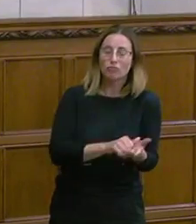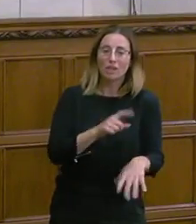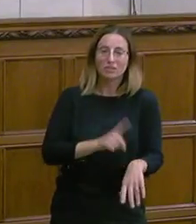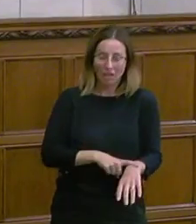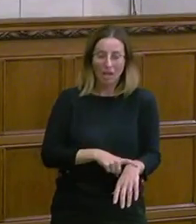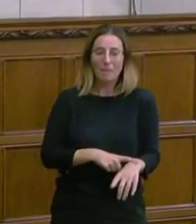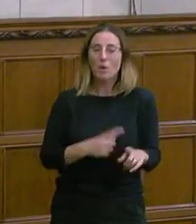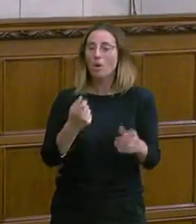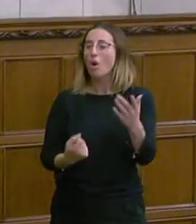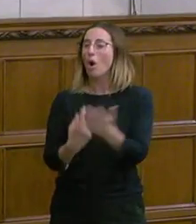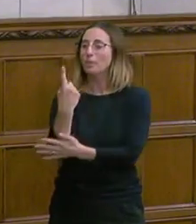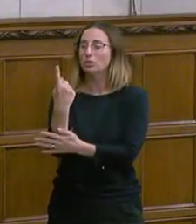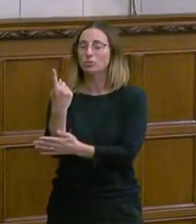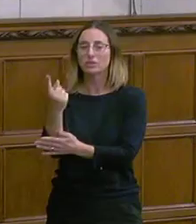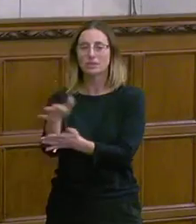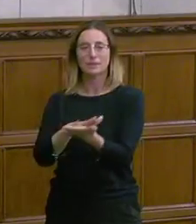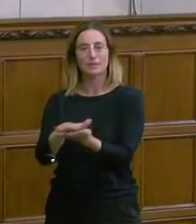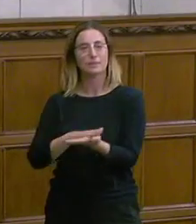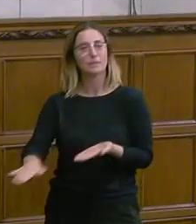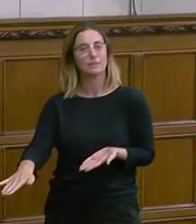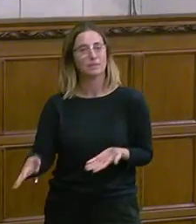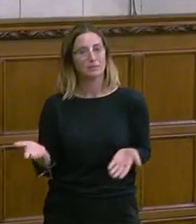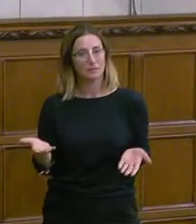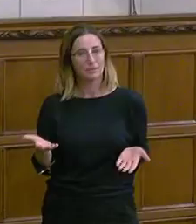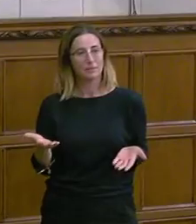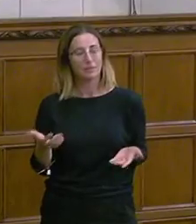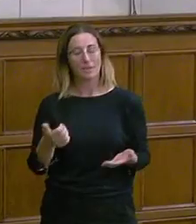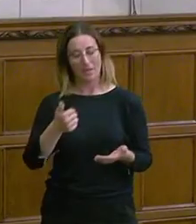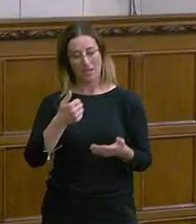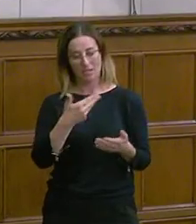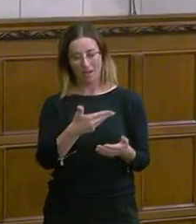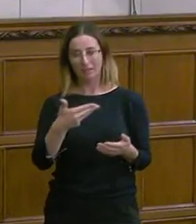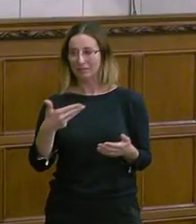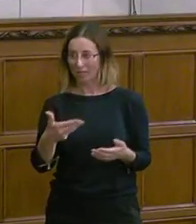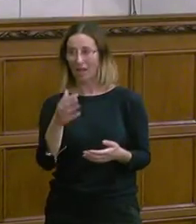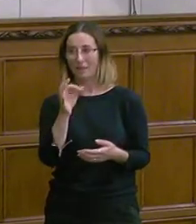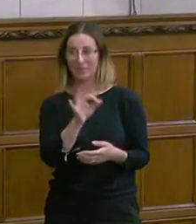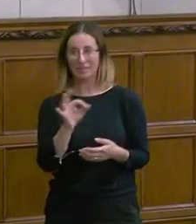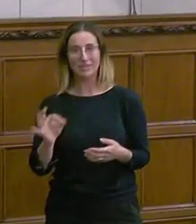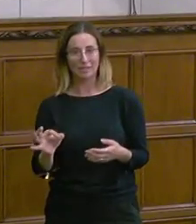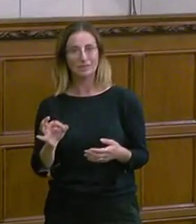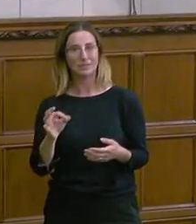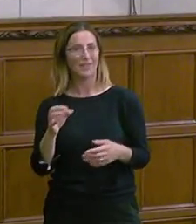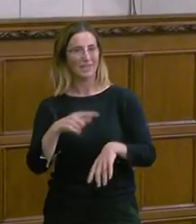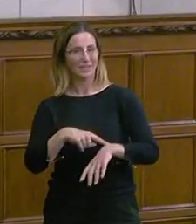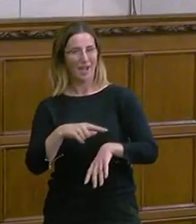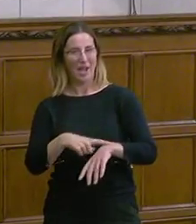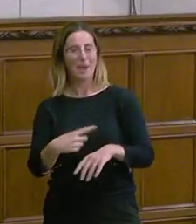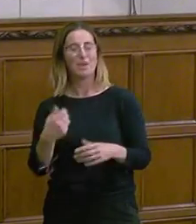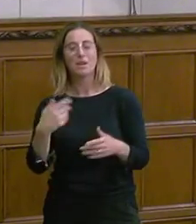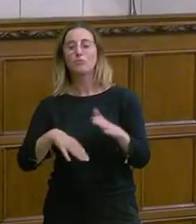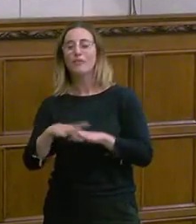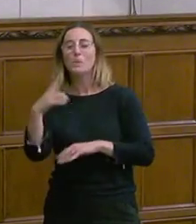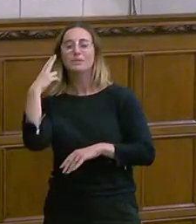at all. Particularly bearing in mind that 90% of the time, profoundly deaf children are born to hearing parents. When